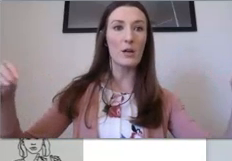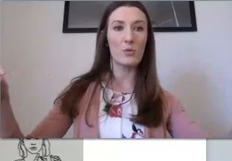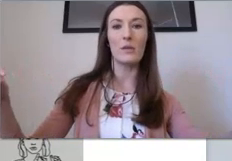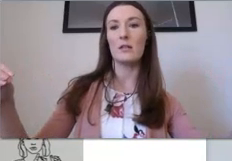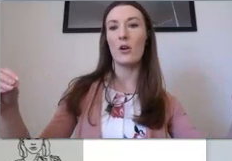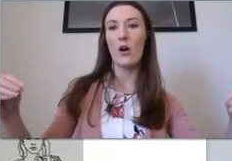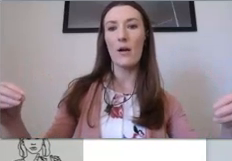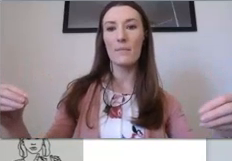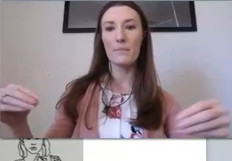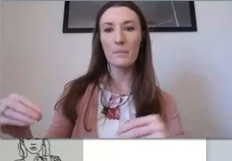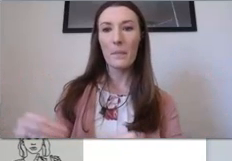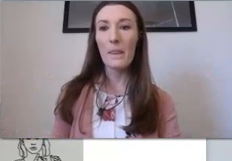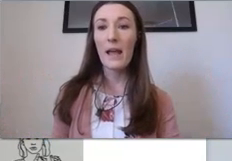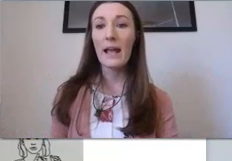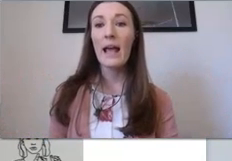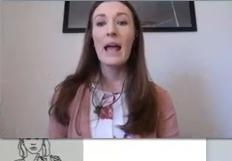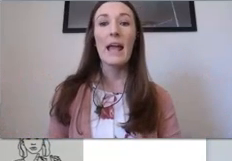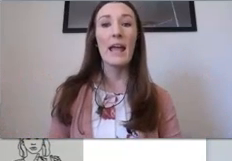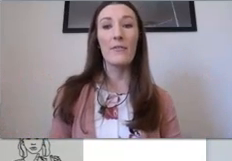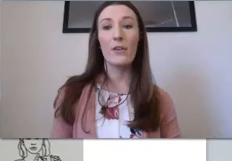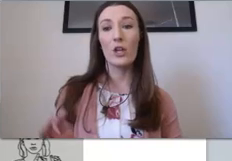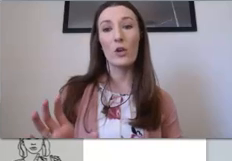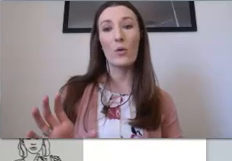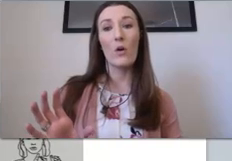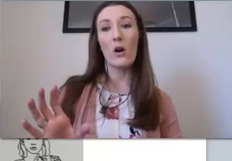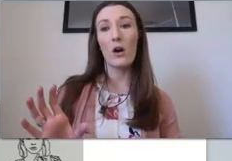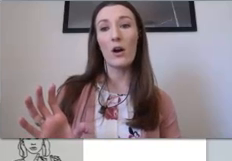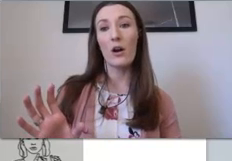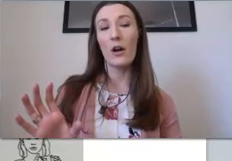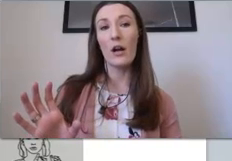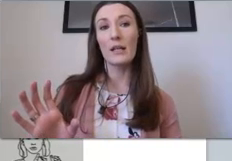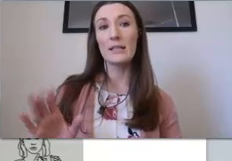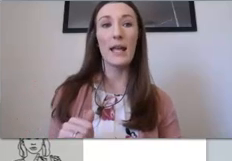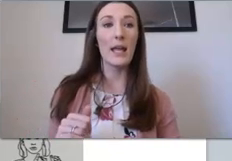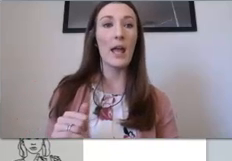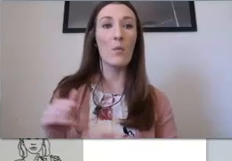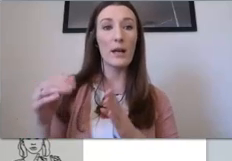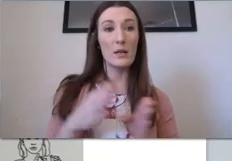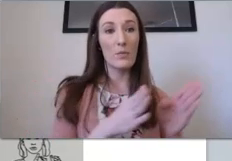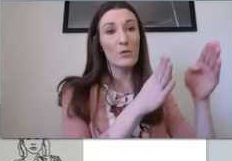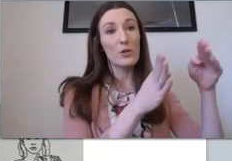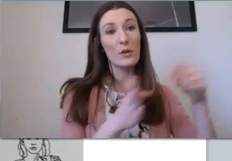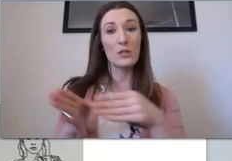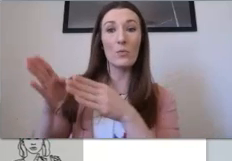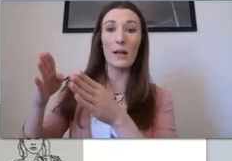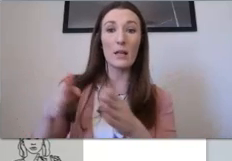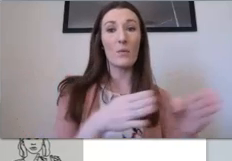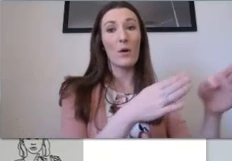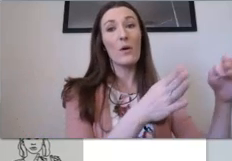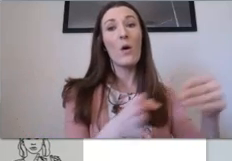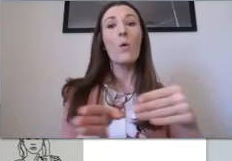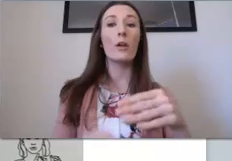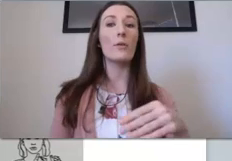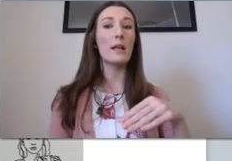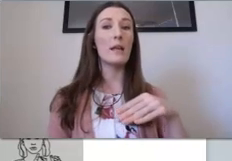how many actual lanes there are. Okay, if you are taking a windy road, you can do windy